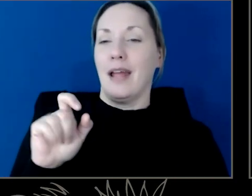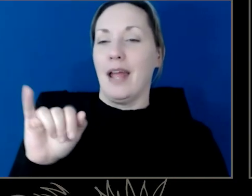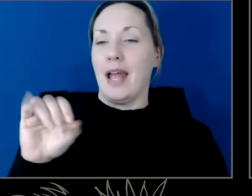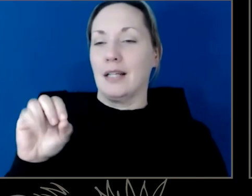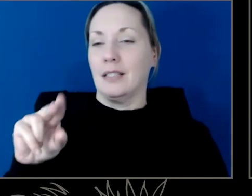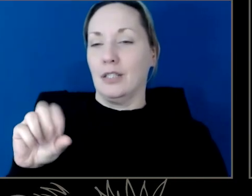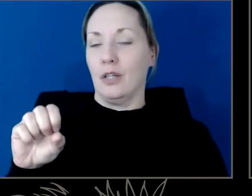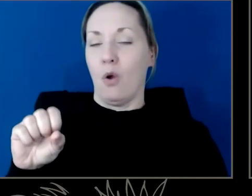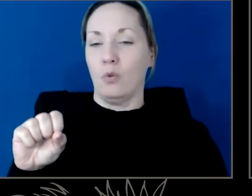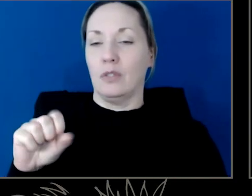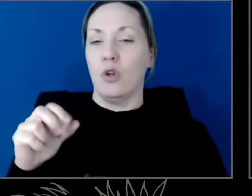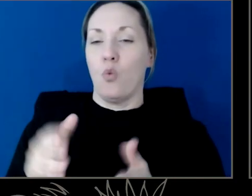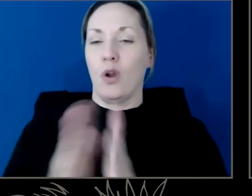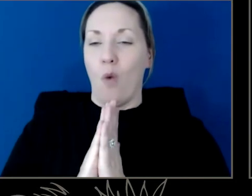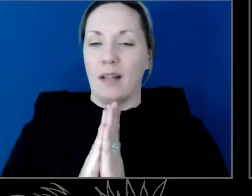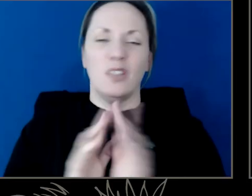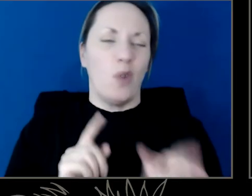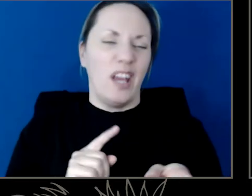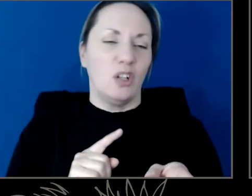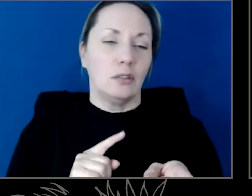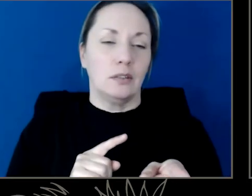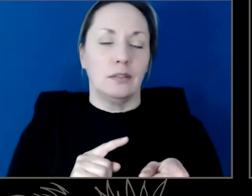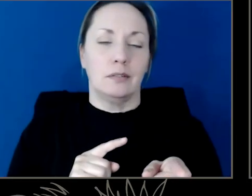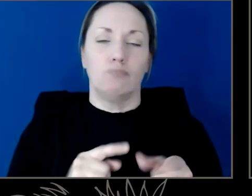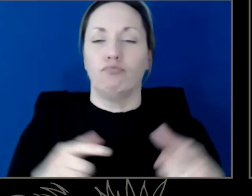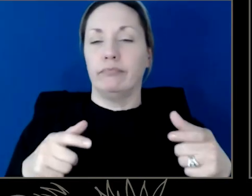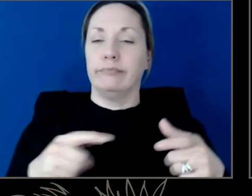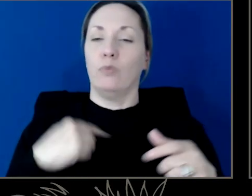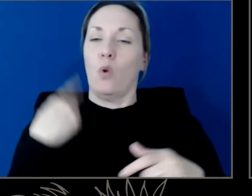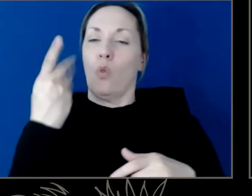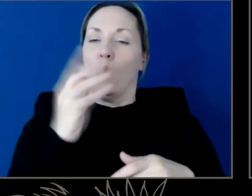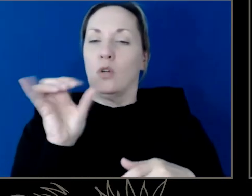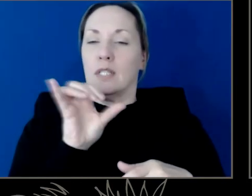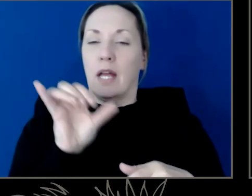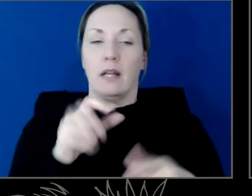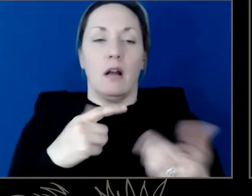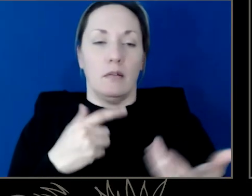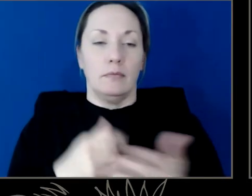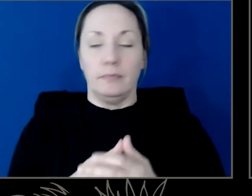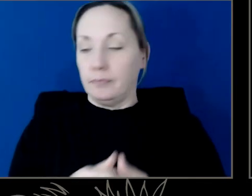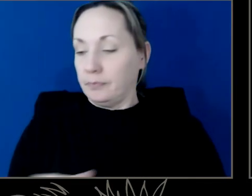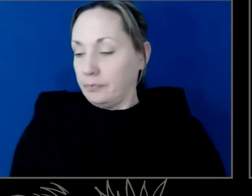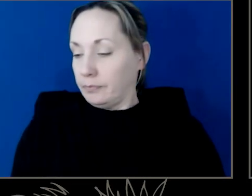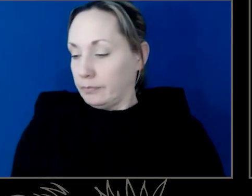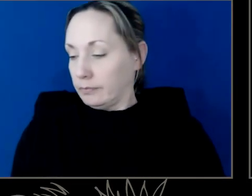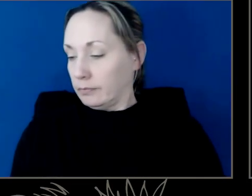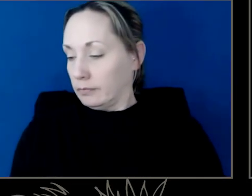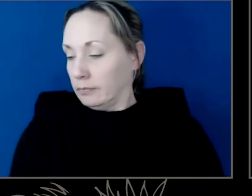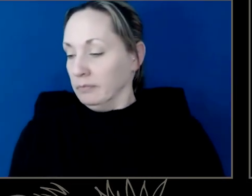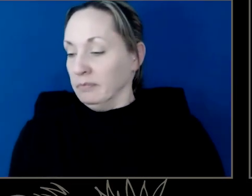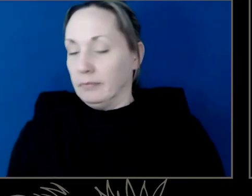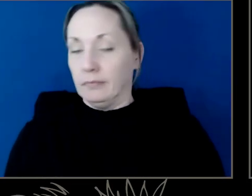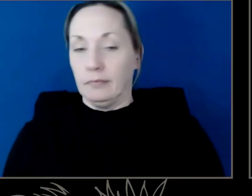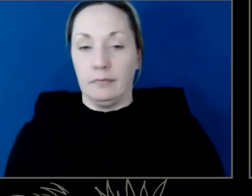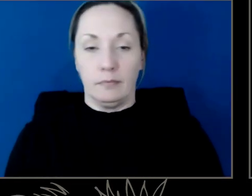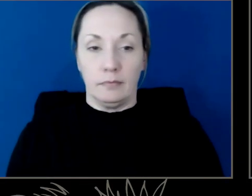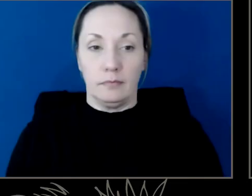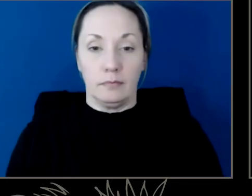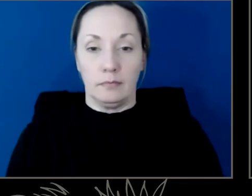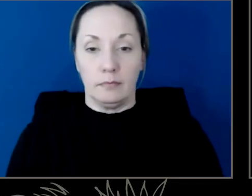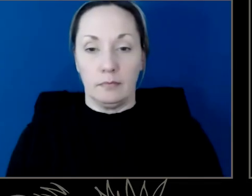So here's just kind of like a boilerplate of what kind of that call would look